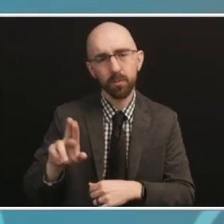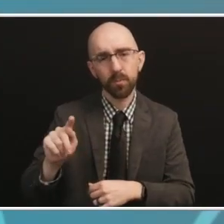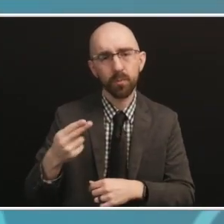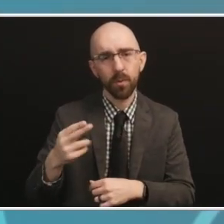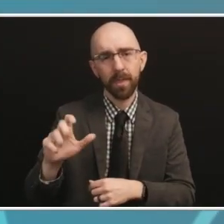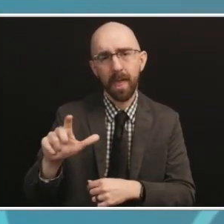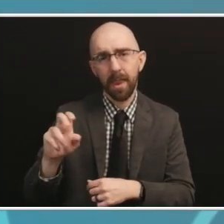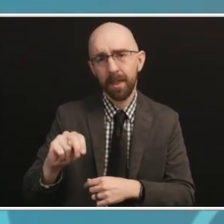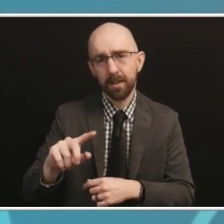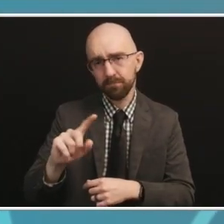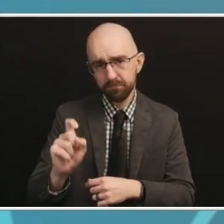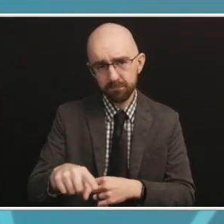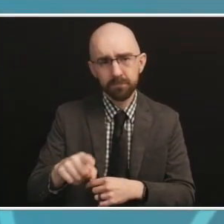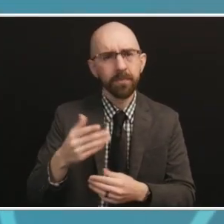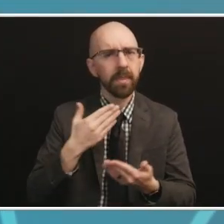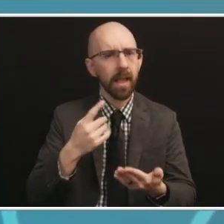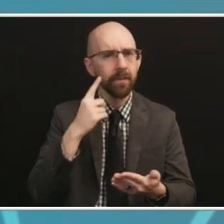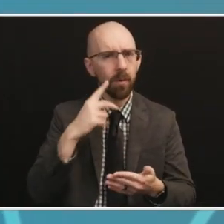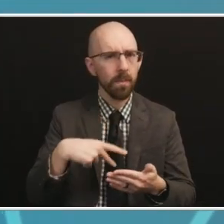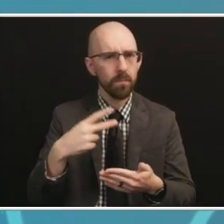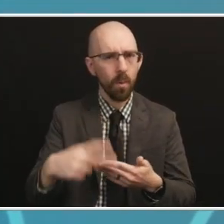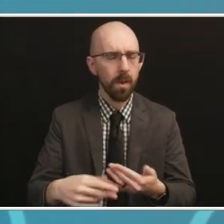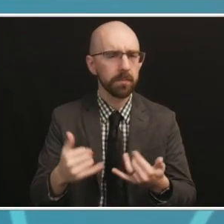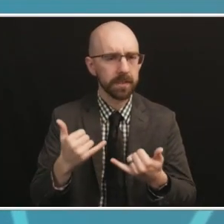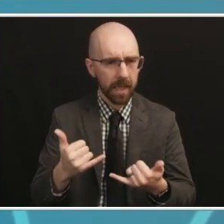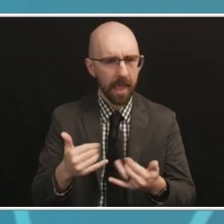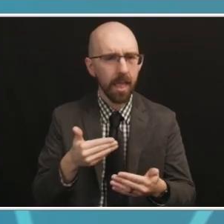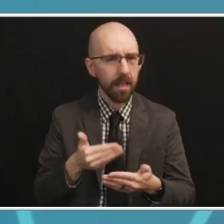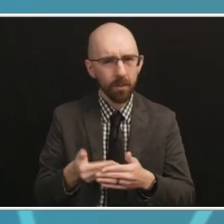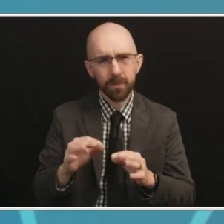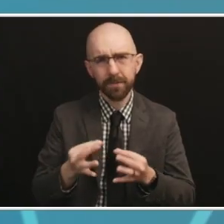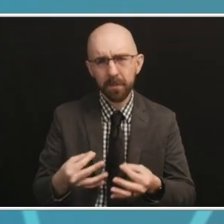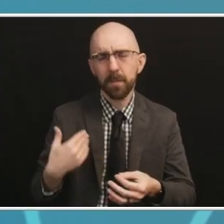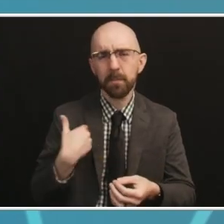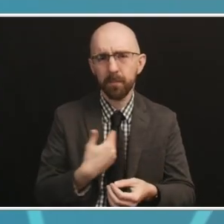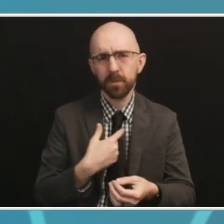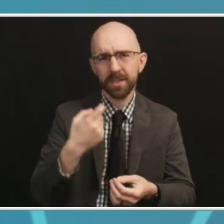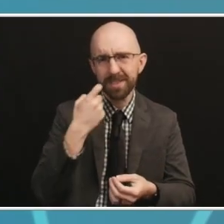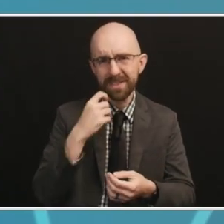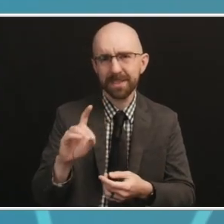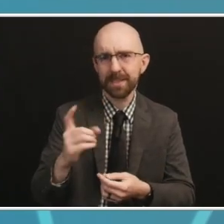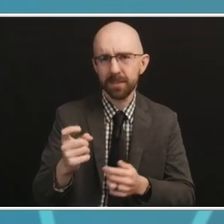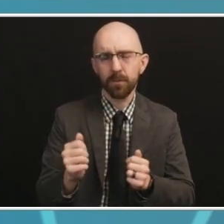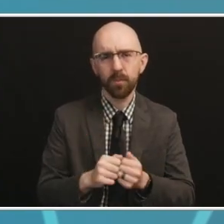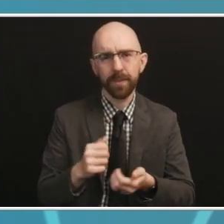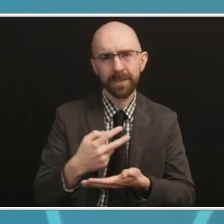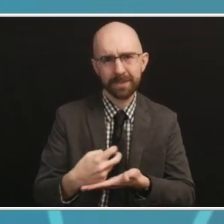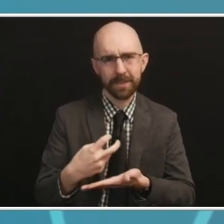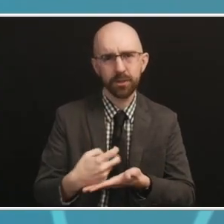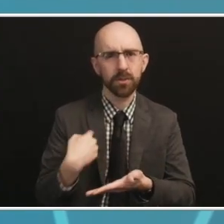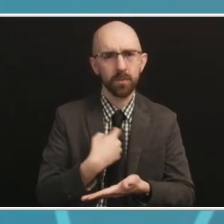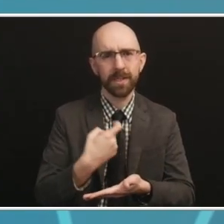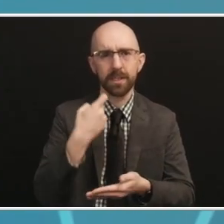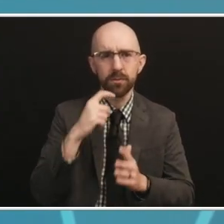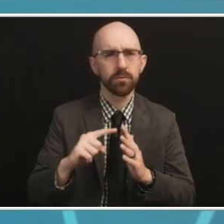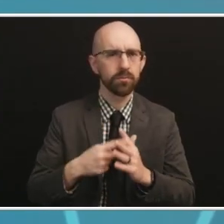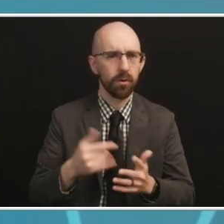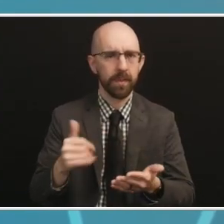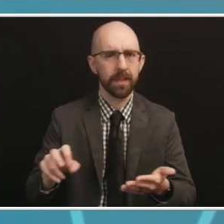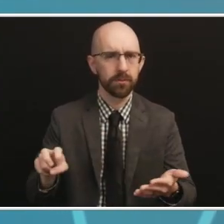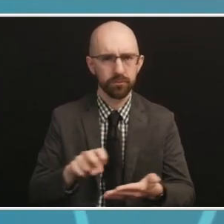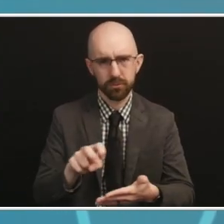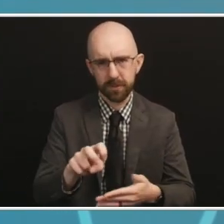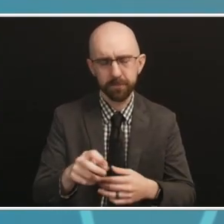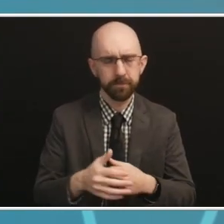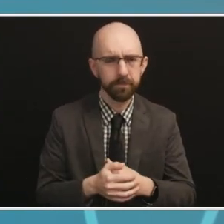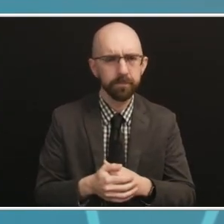you for the program today. A close family member had recently been diagnosed with seizures, and we are just starting this journey.